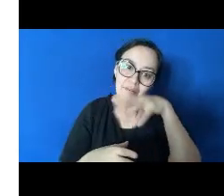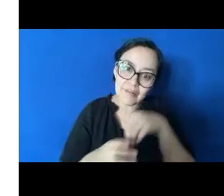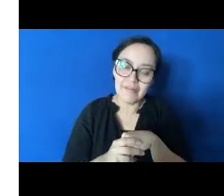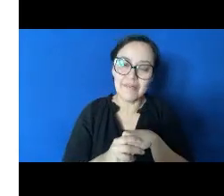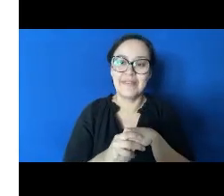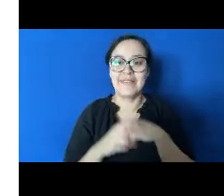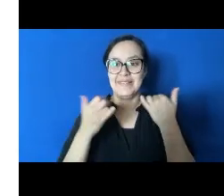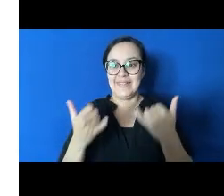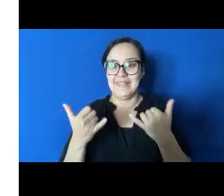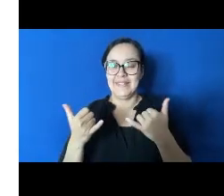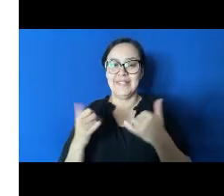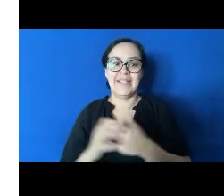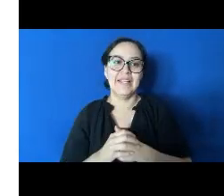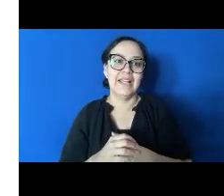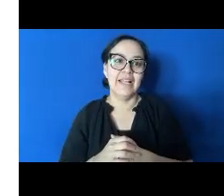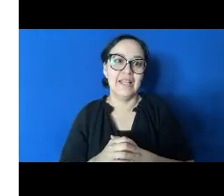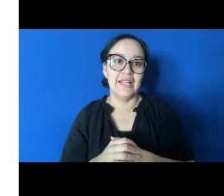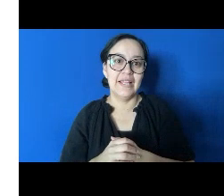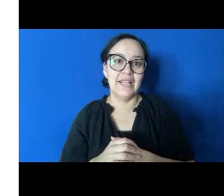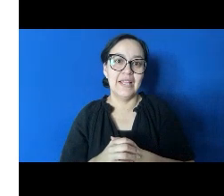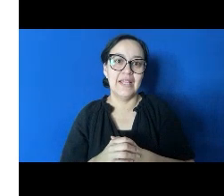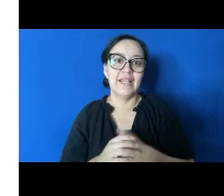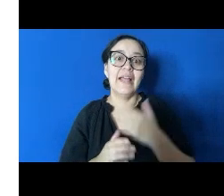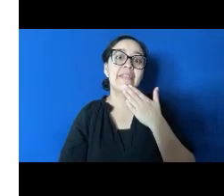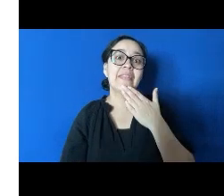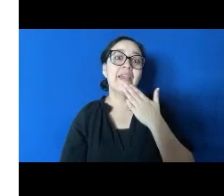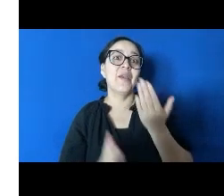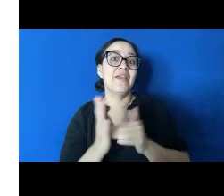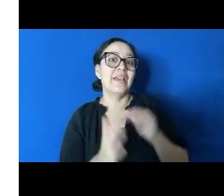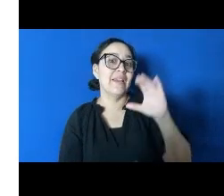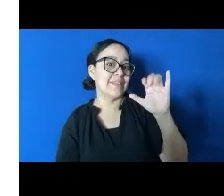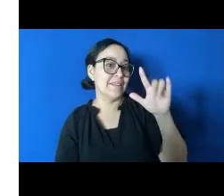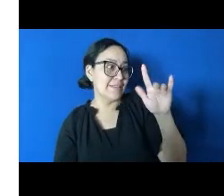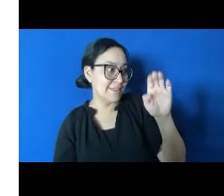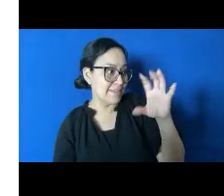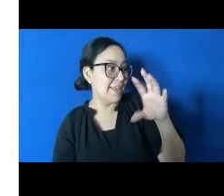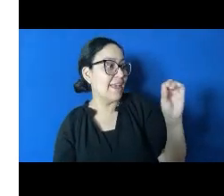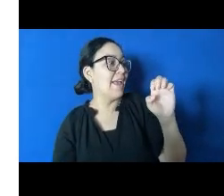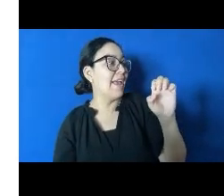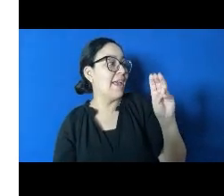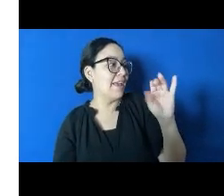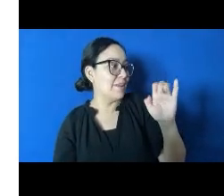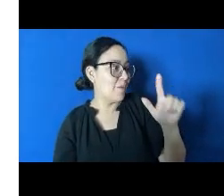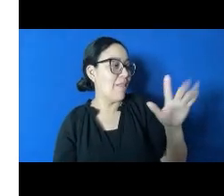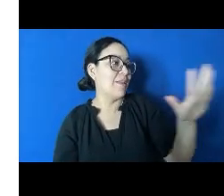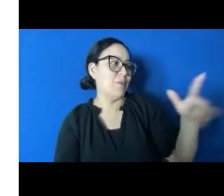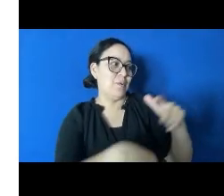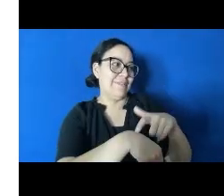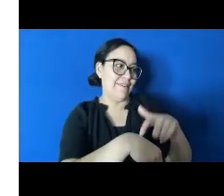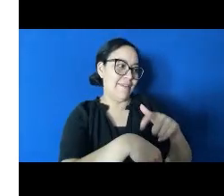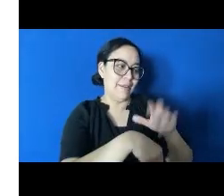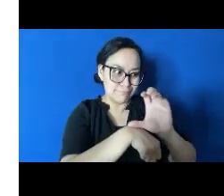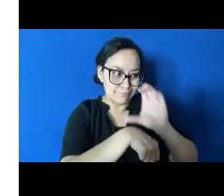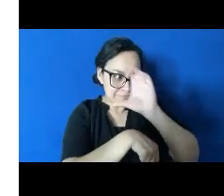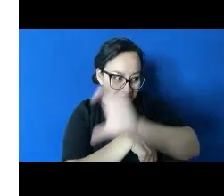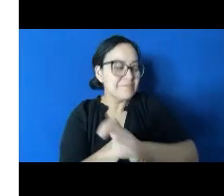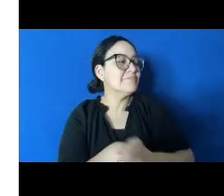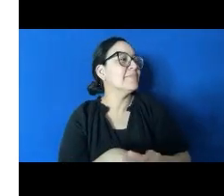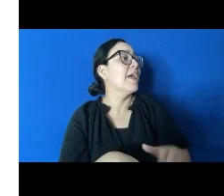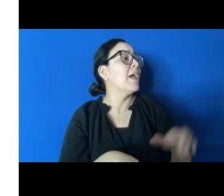screen. Thank you for participating in this tech talk, and thank you to Cecilia and Manuel for their time. I know that the work